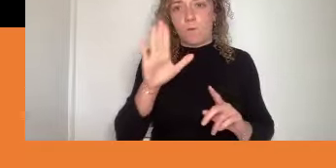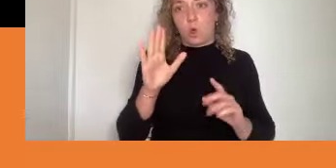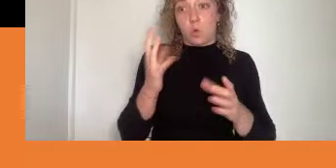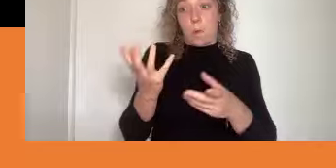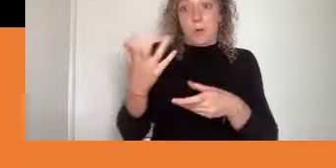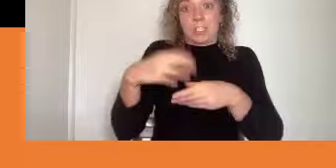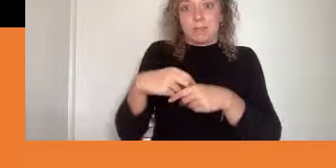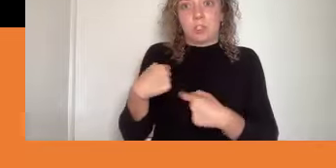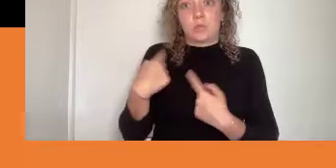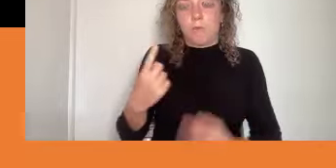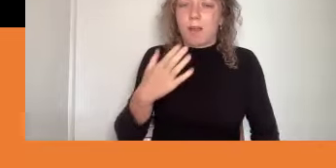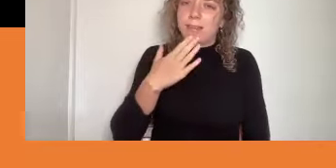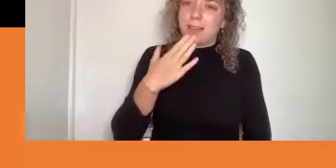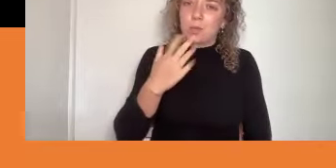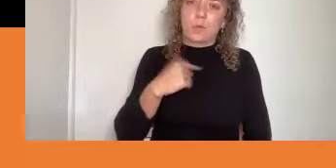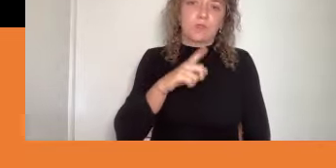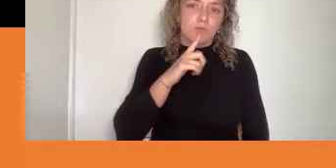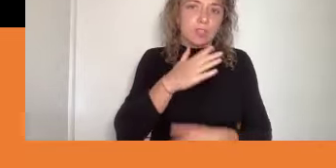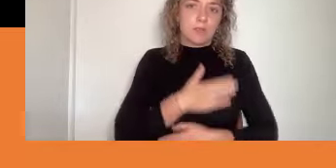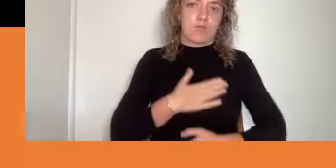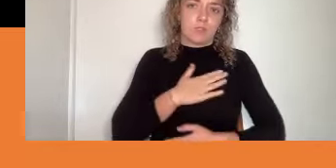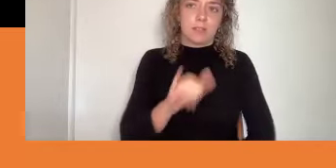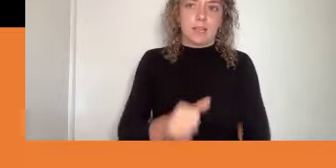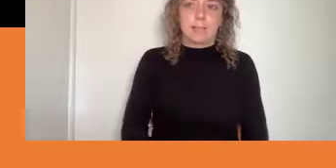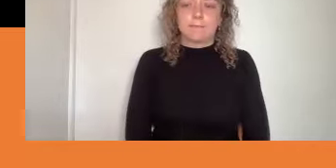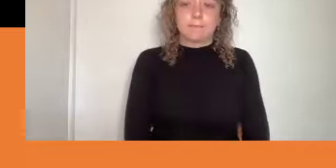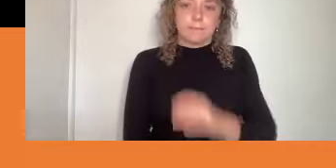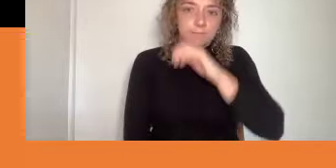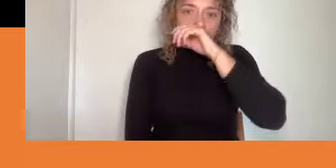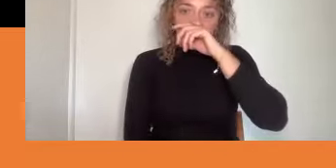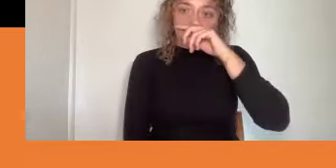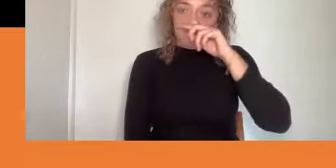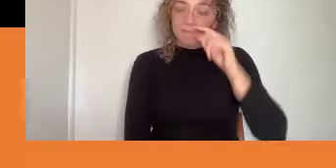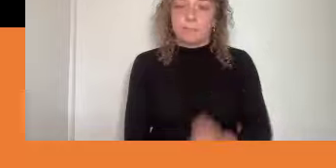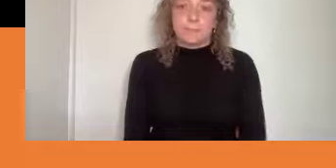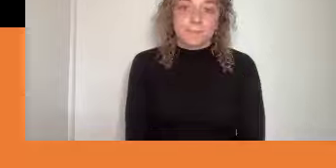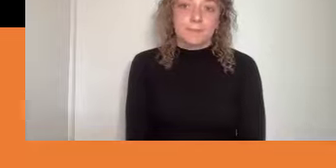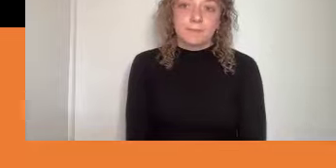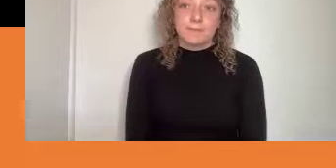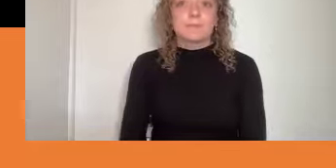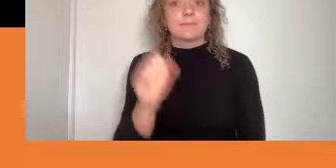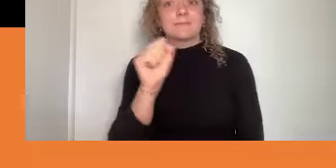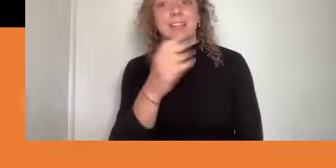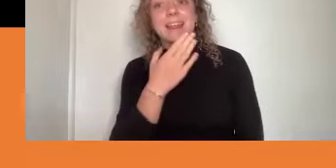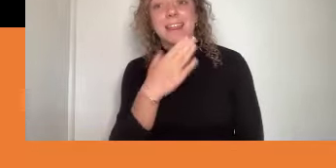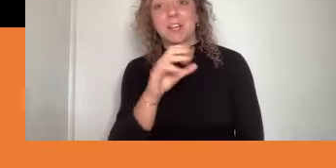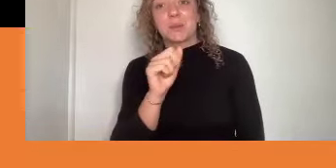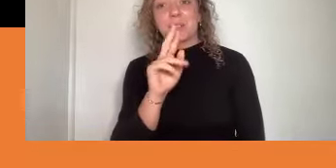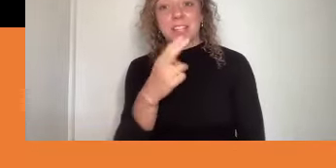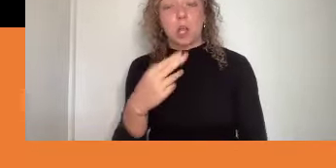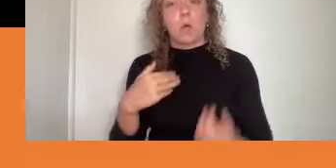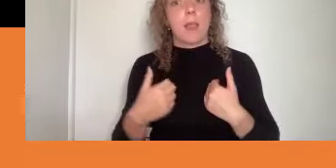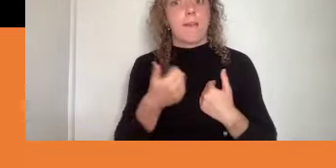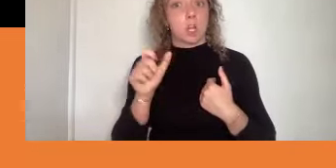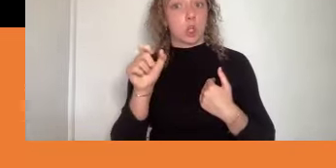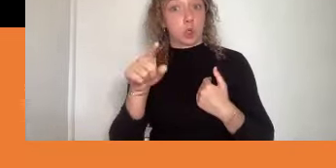far. We really appreciate it. Yeah, thanks, Sarah. So again, we do have another poll